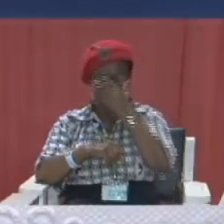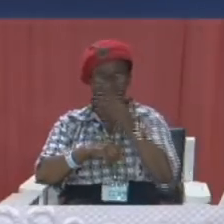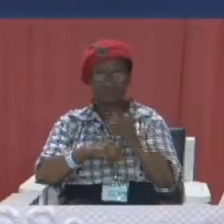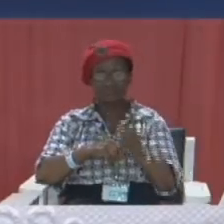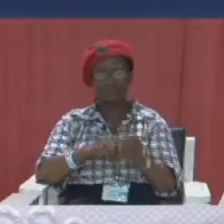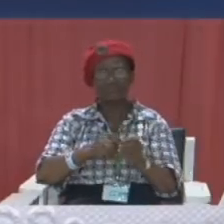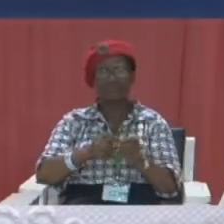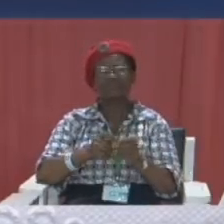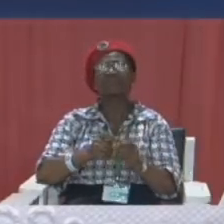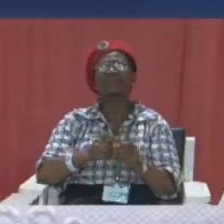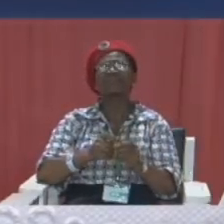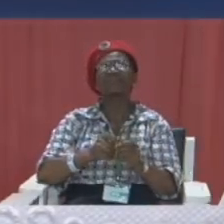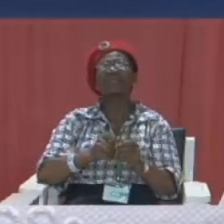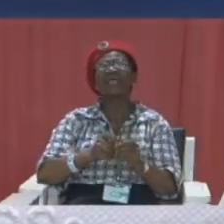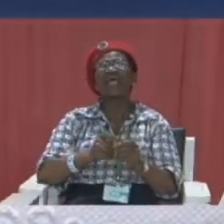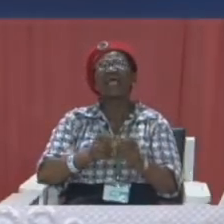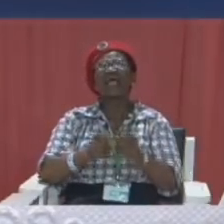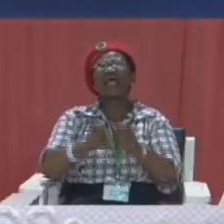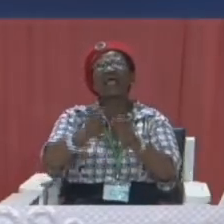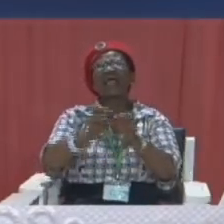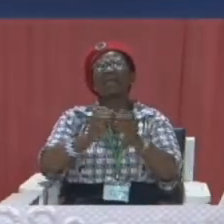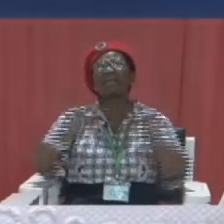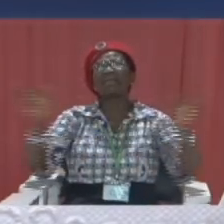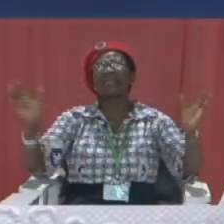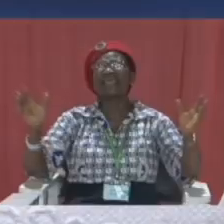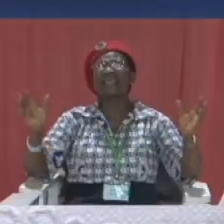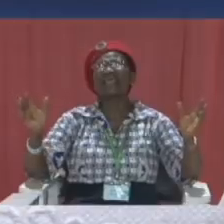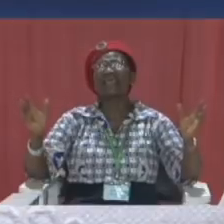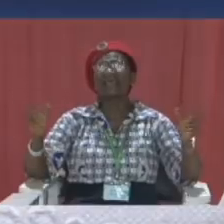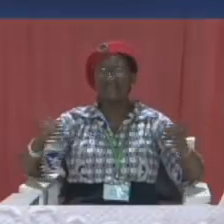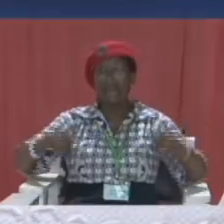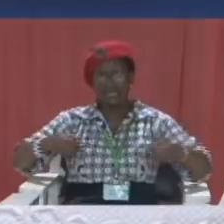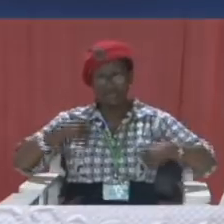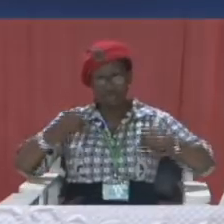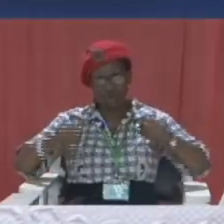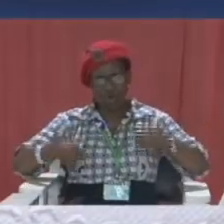Exceeding great joy. Thank you, Daddy.